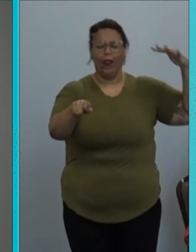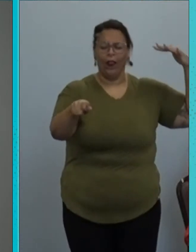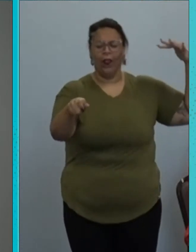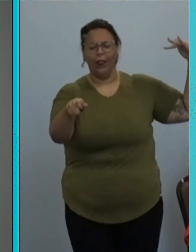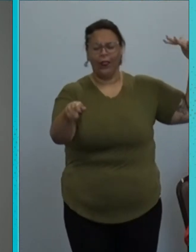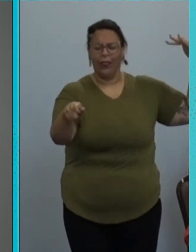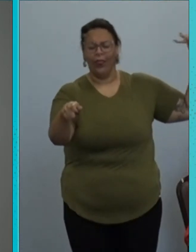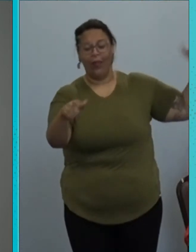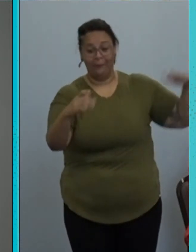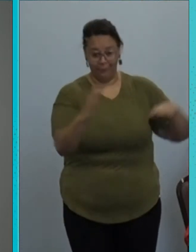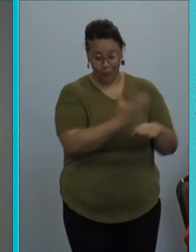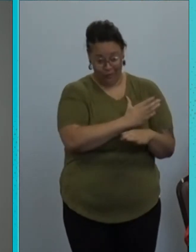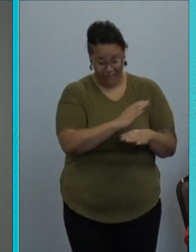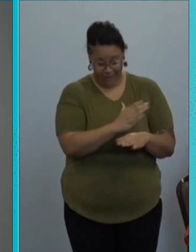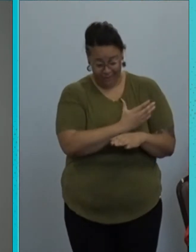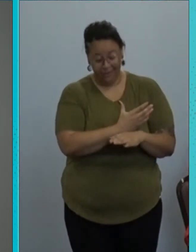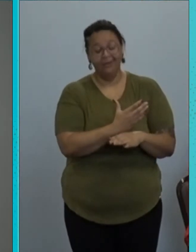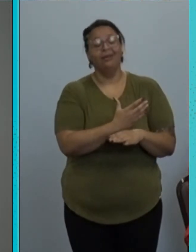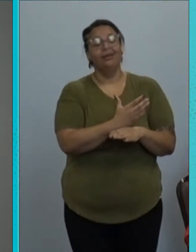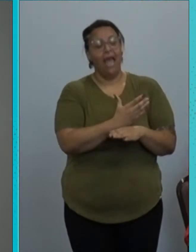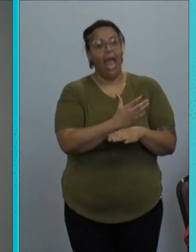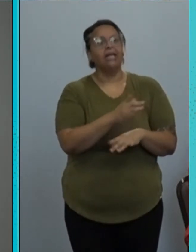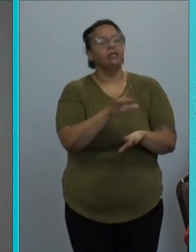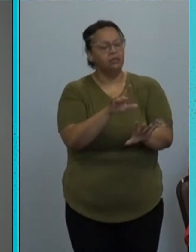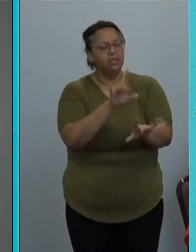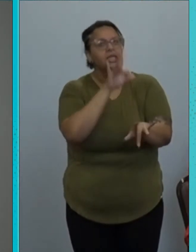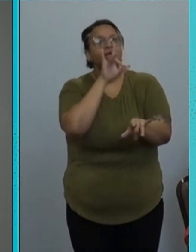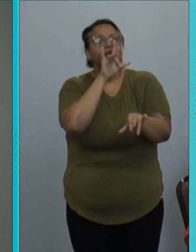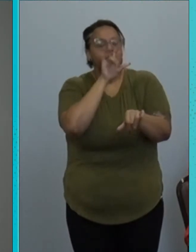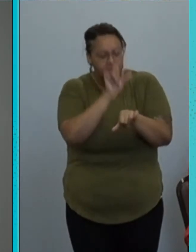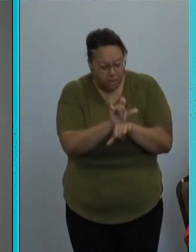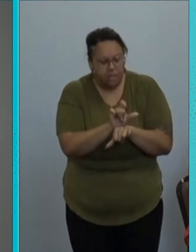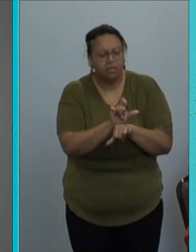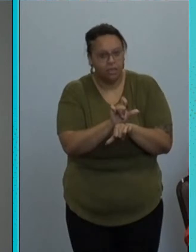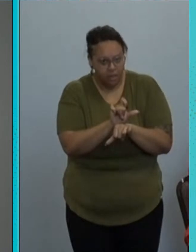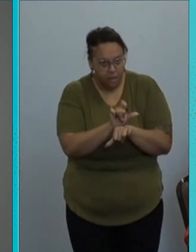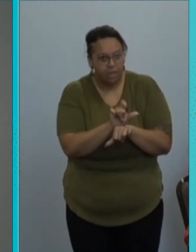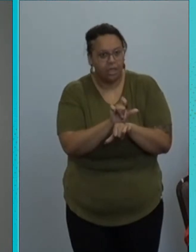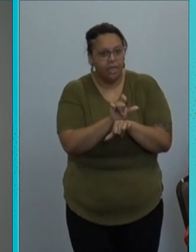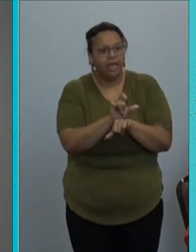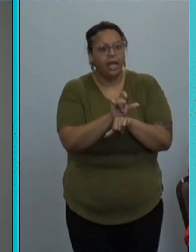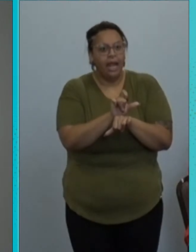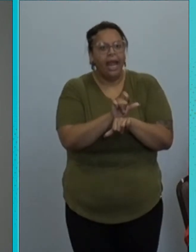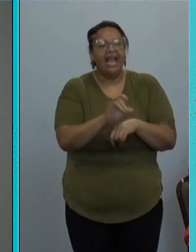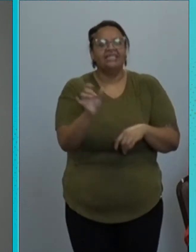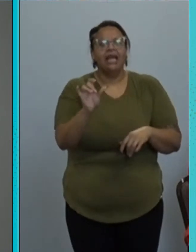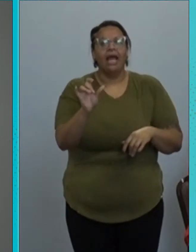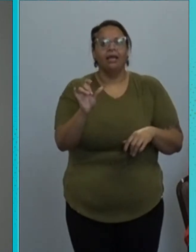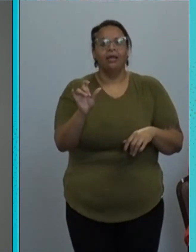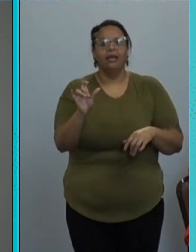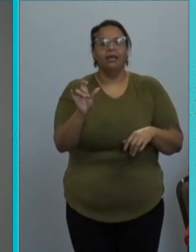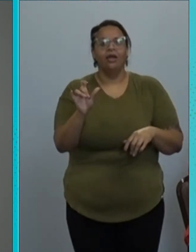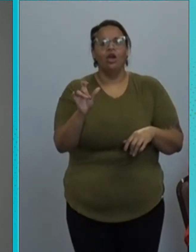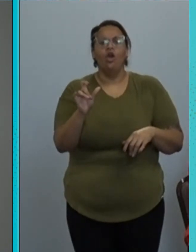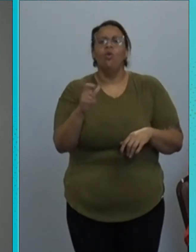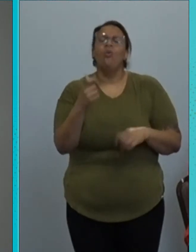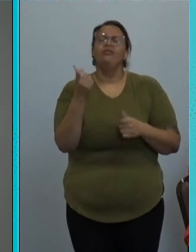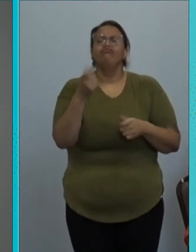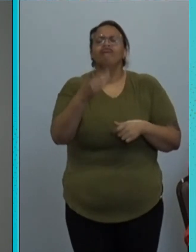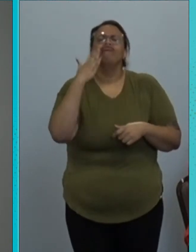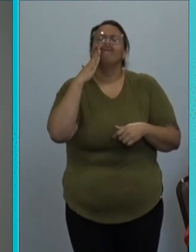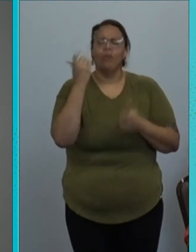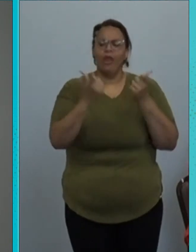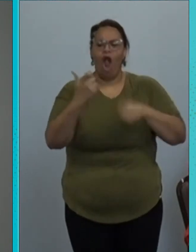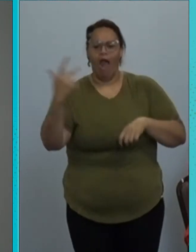music, and really to the point where it sort of shakes you when the car